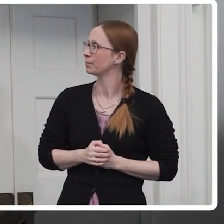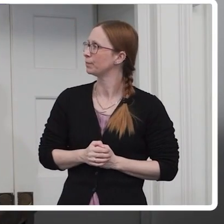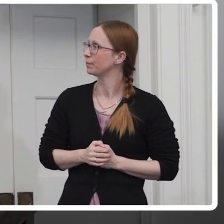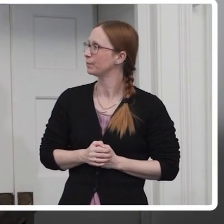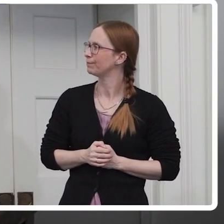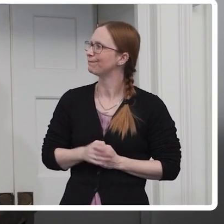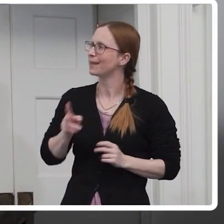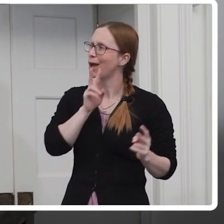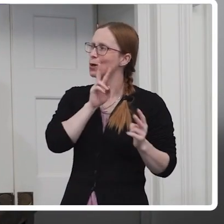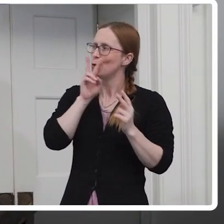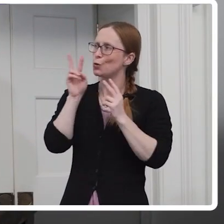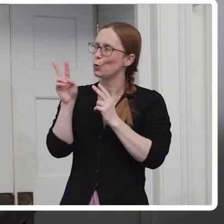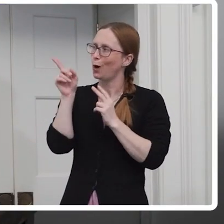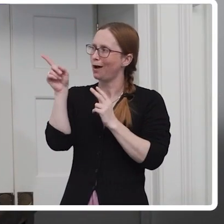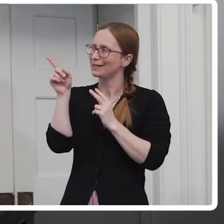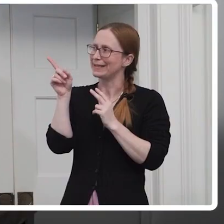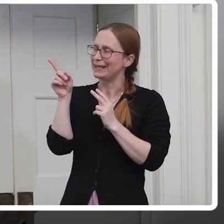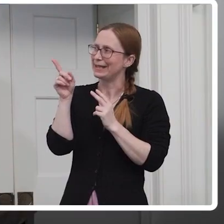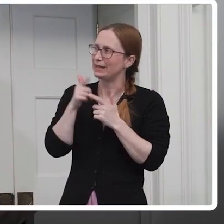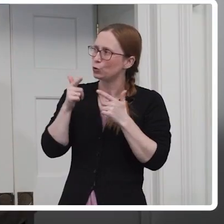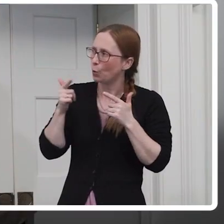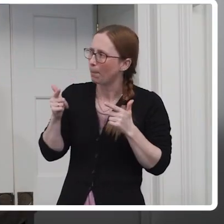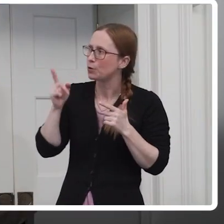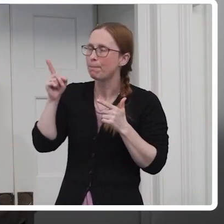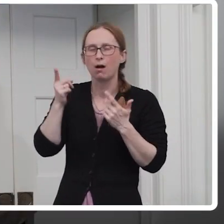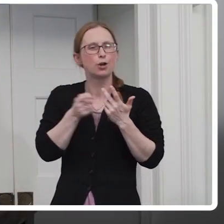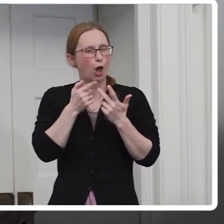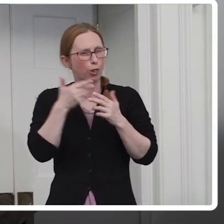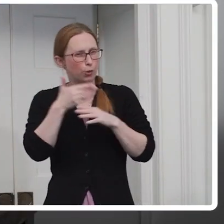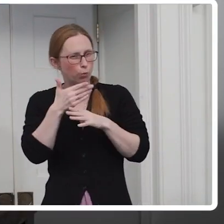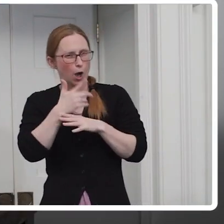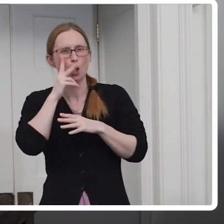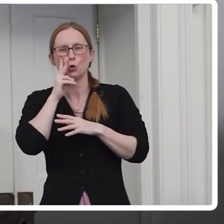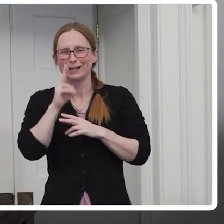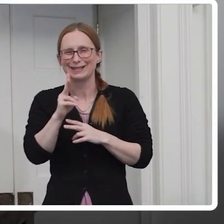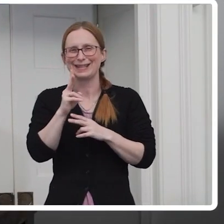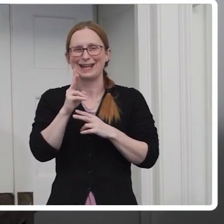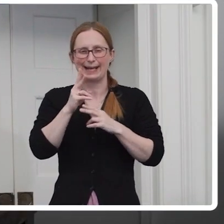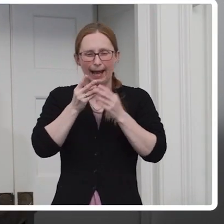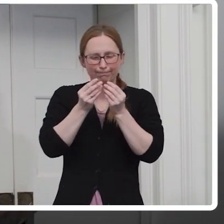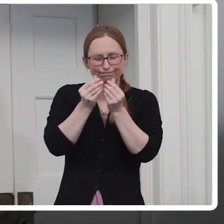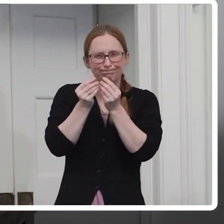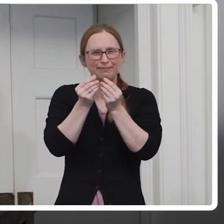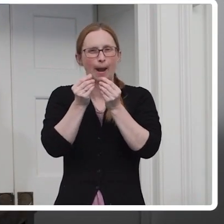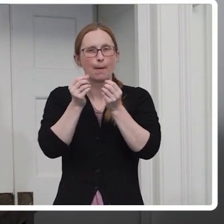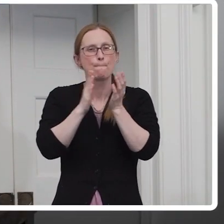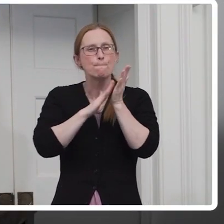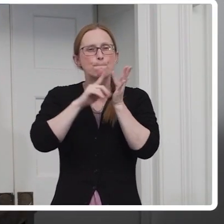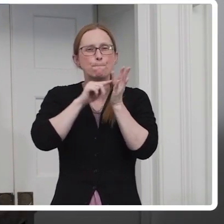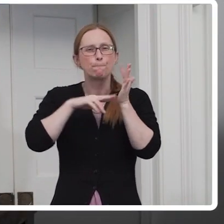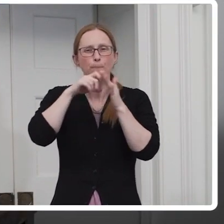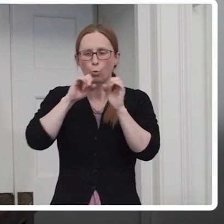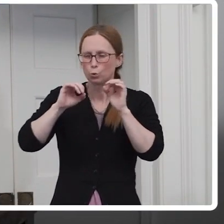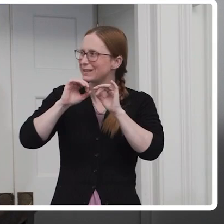Yeah, I really like, I mean, you can't see with this one so much, but in the other work, you could see the stains and the kind of